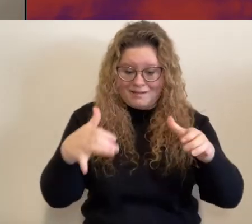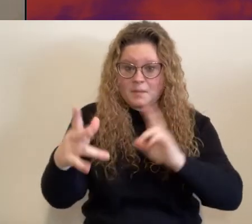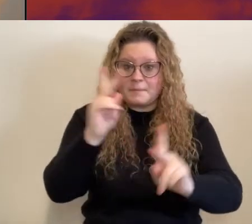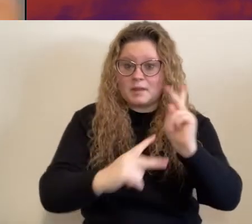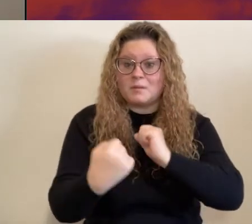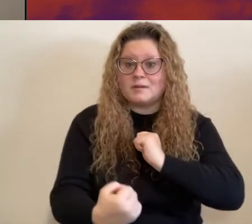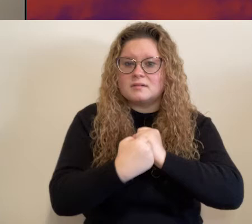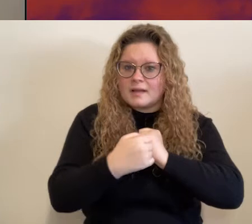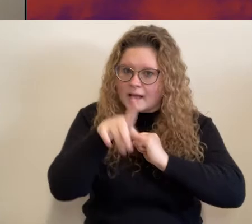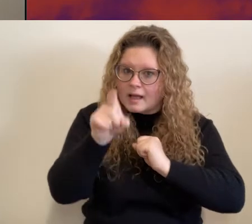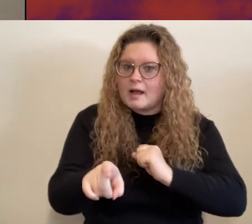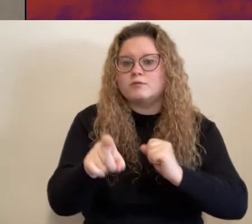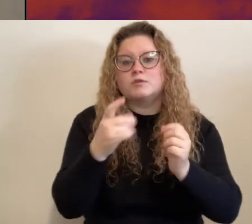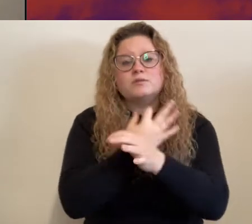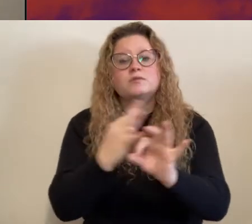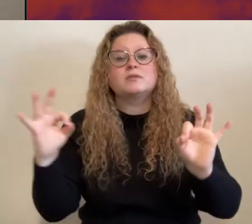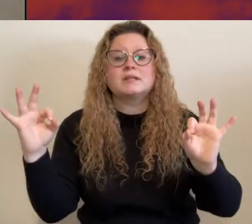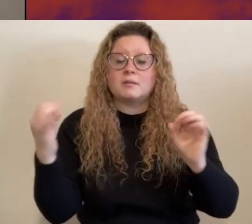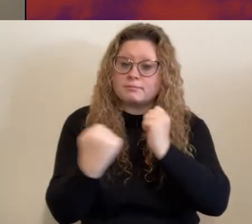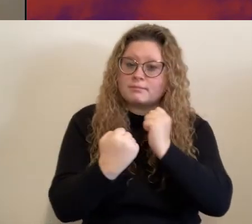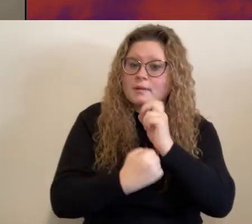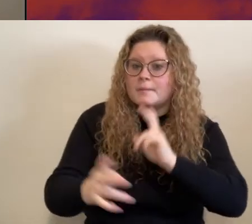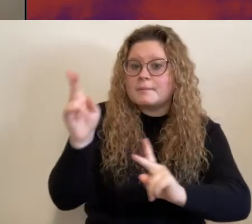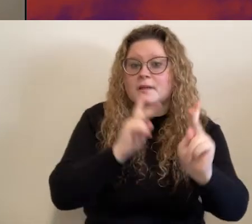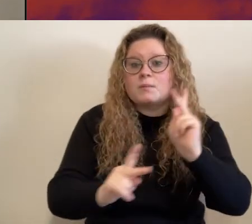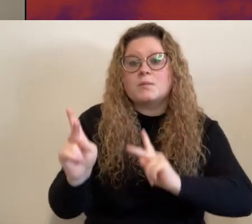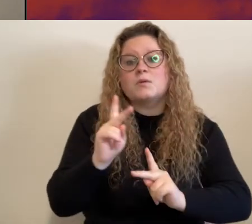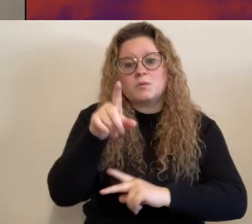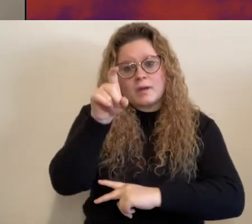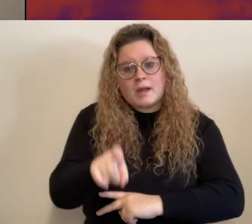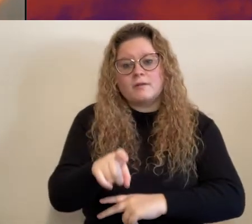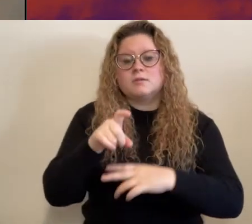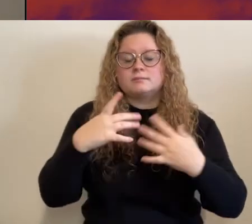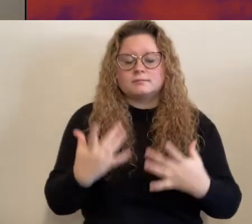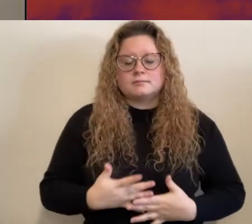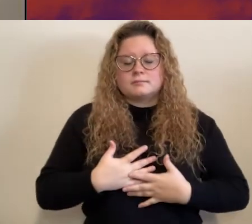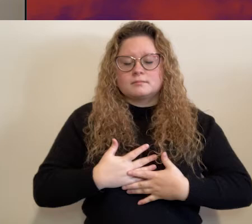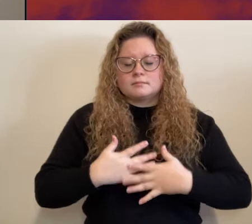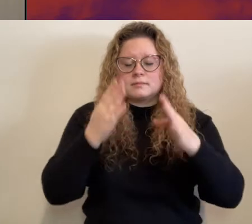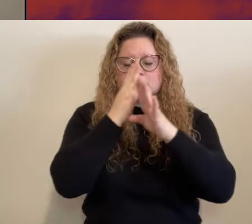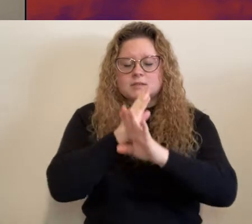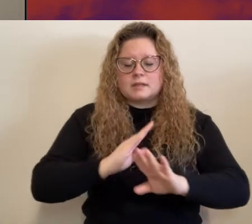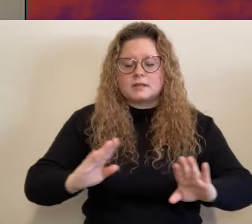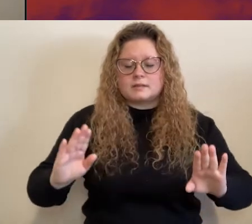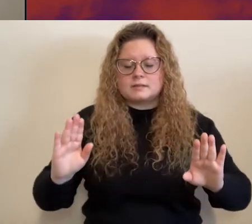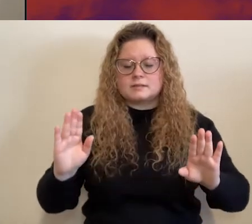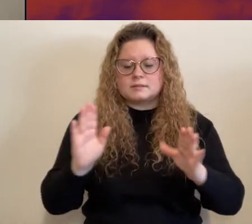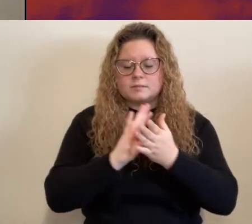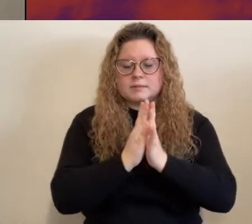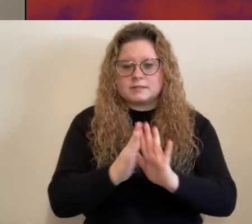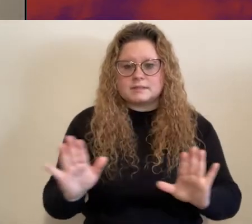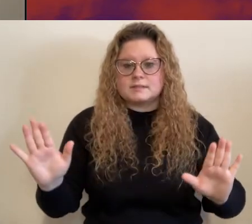waves on our knees, bending down, surrender to a new sound silence.